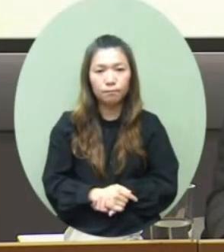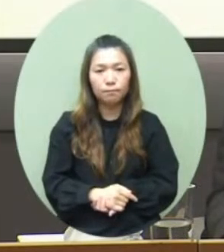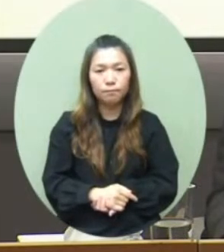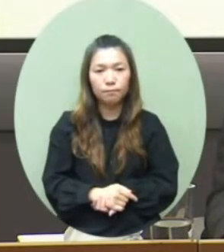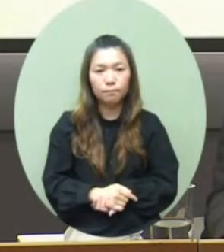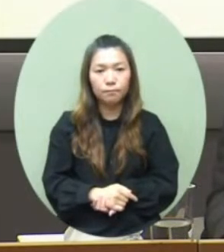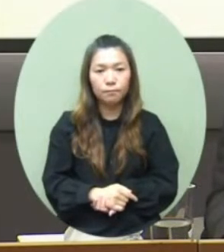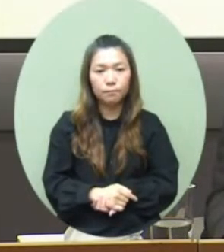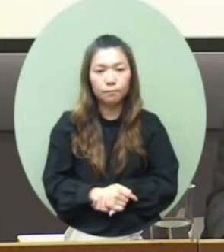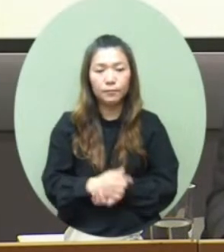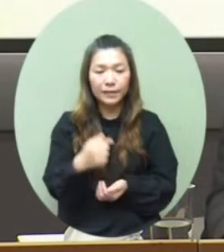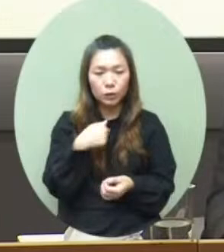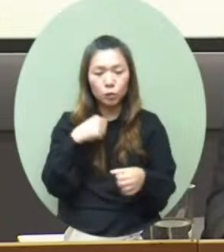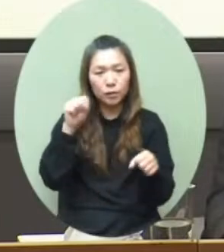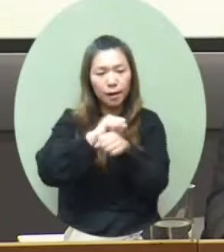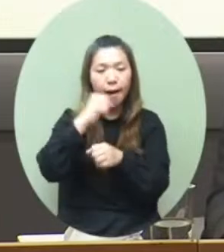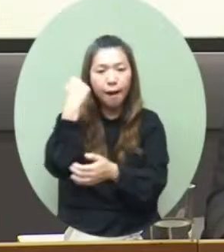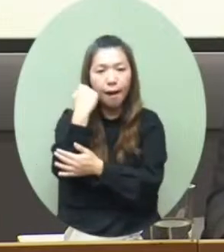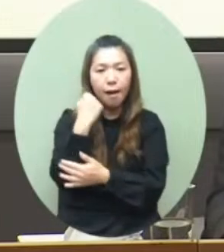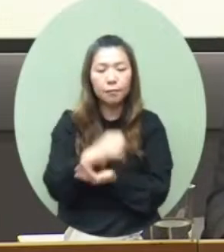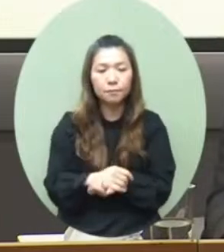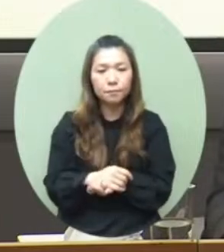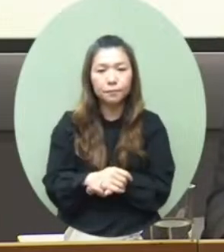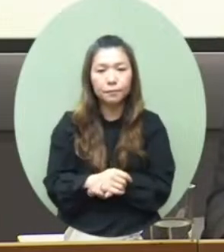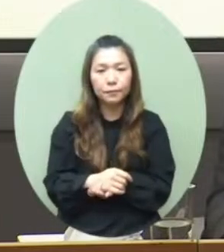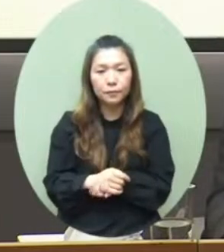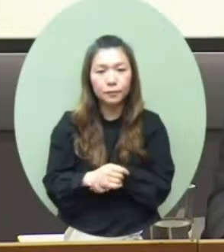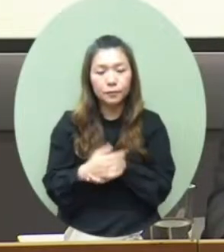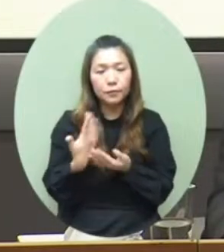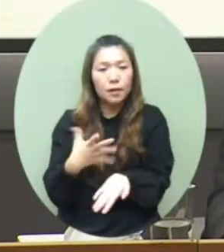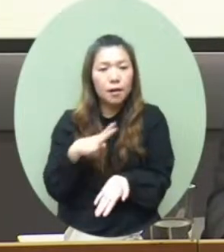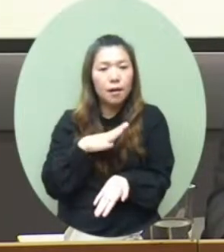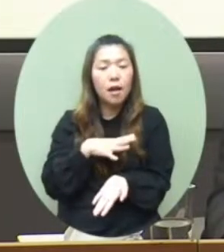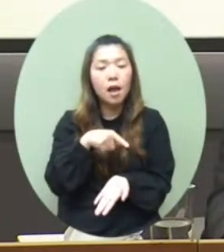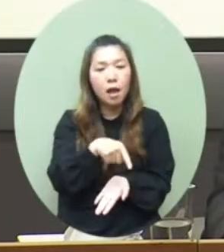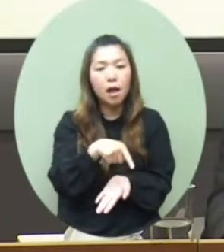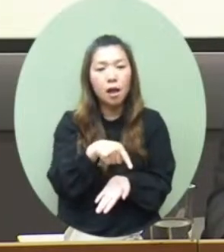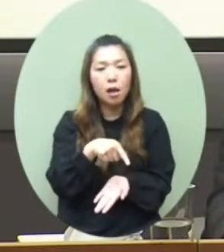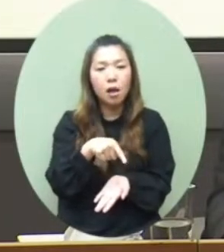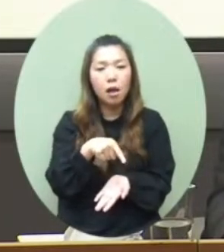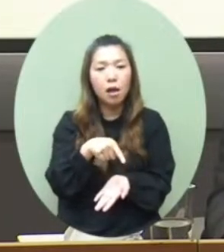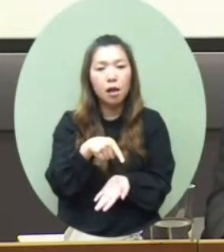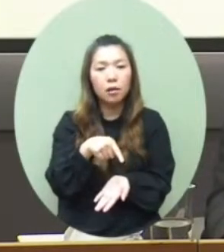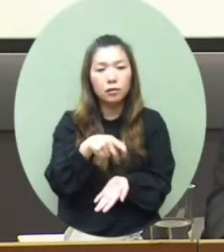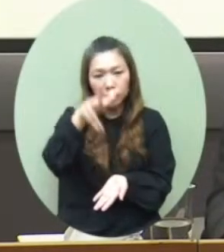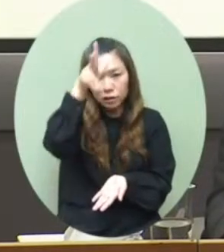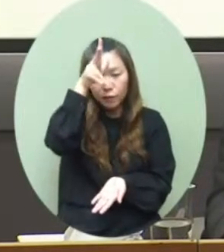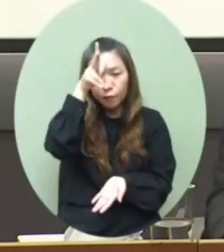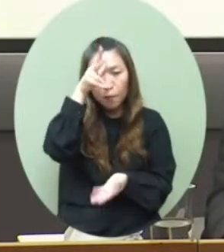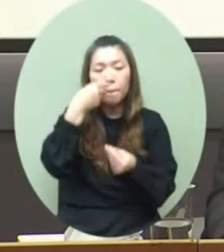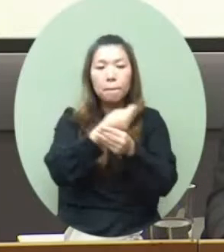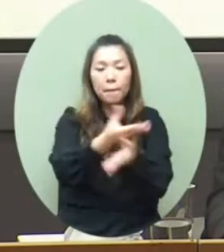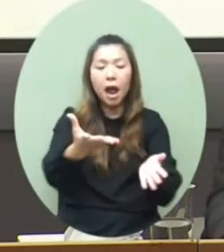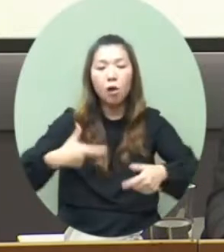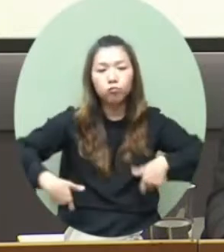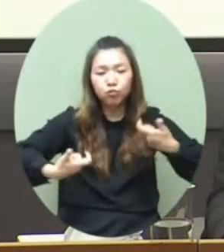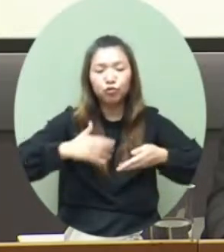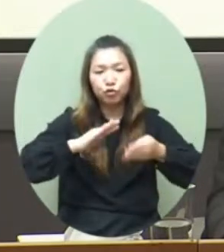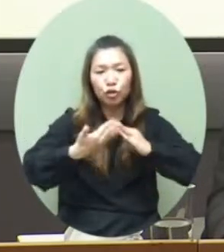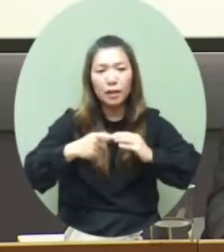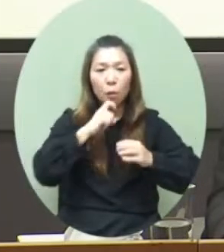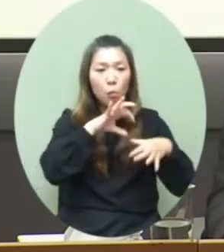consumption voucher scheme area. For the Happy Hong Kong, in addition to trying to stimulate